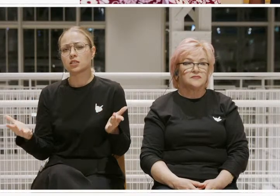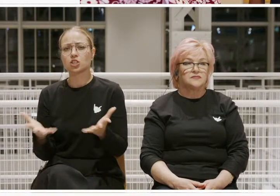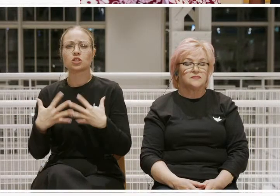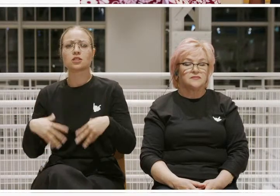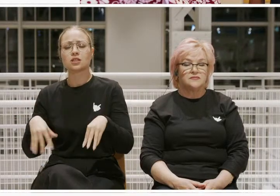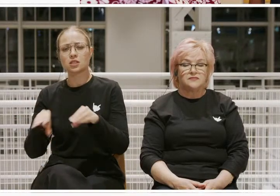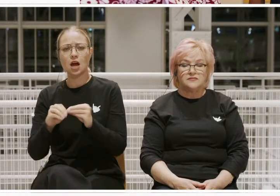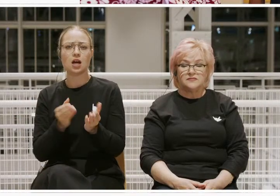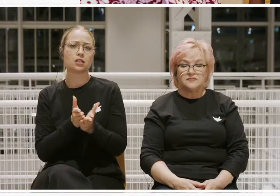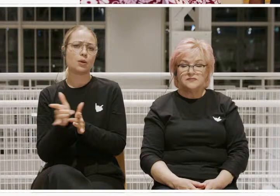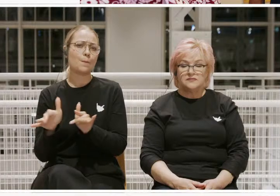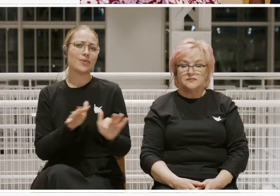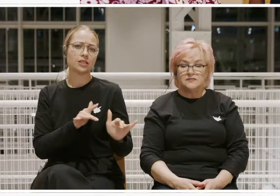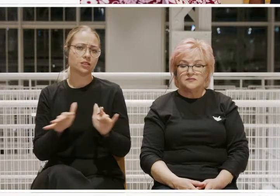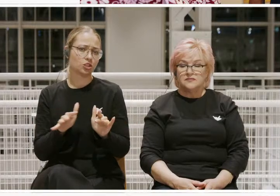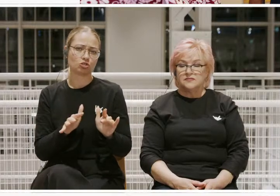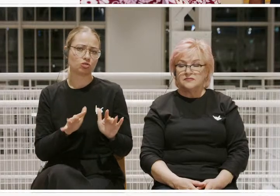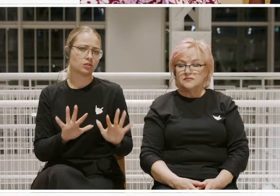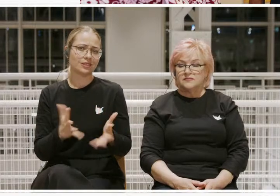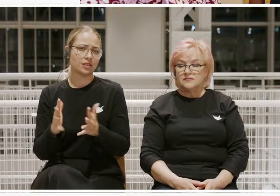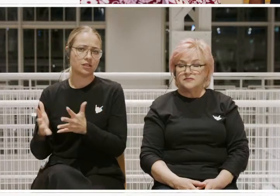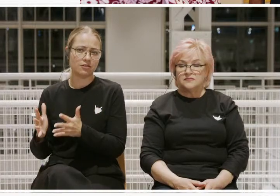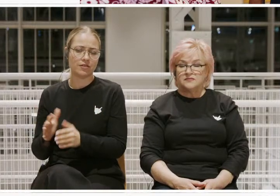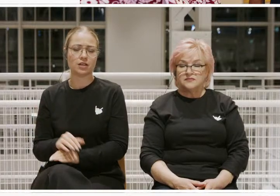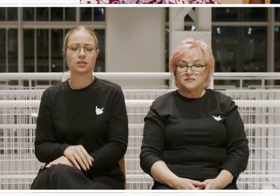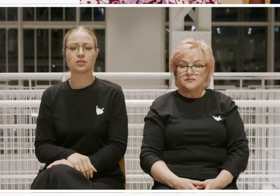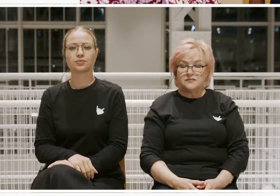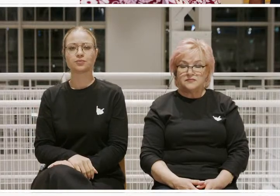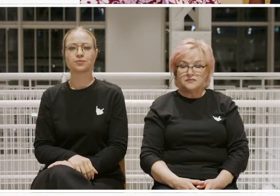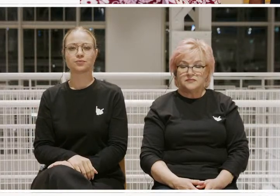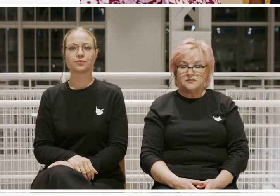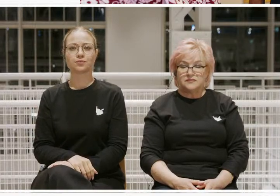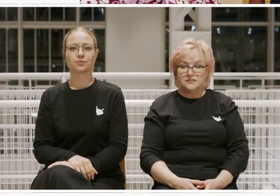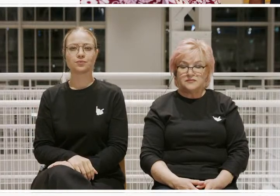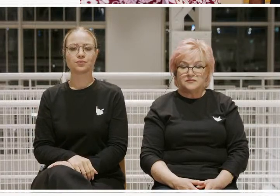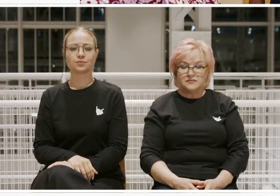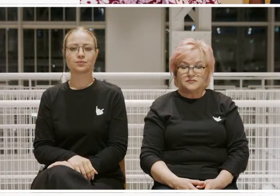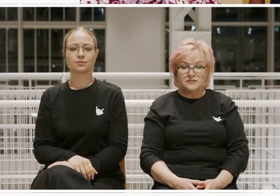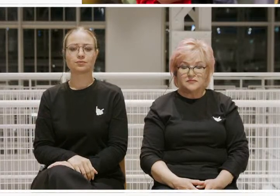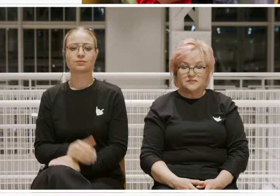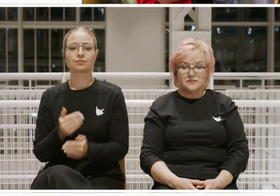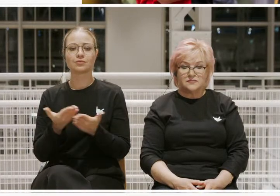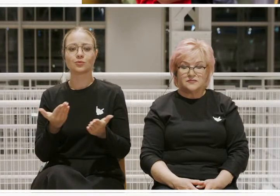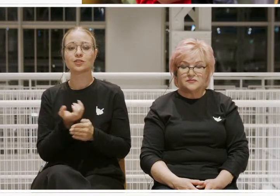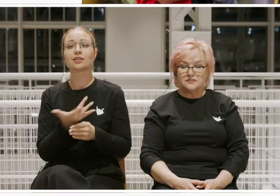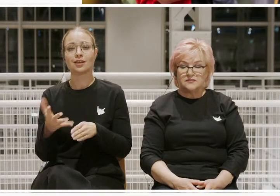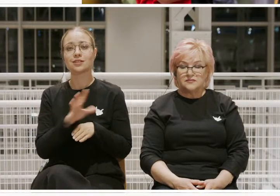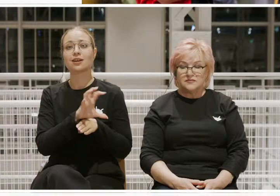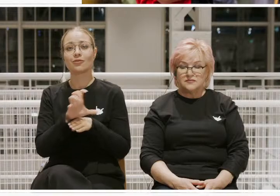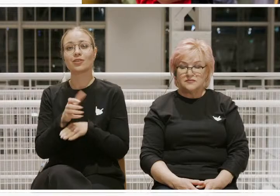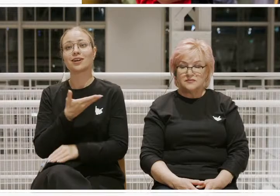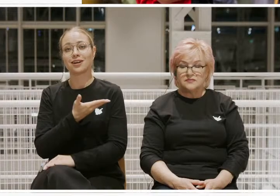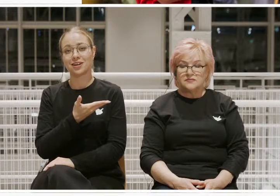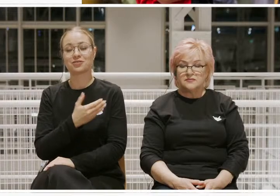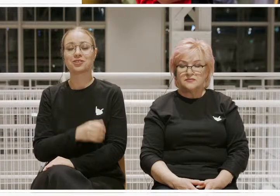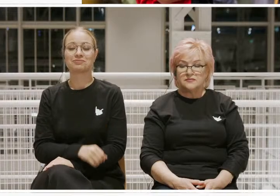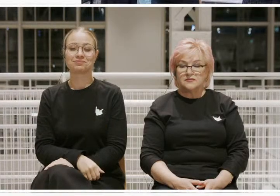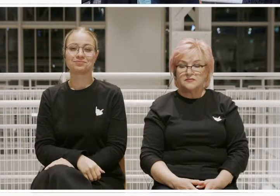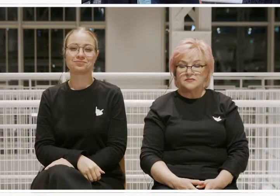And now you see some pictures from the festival. where